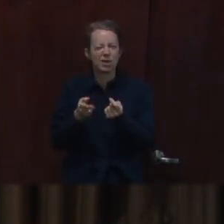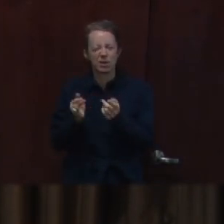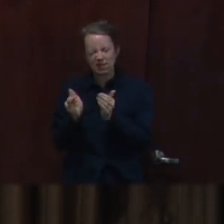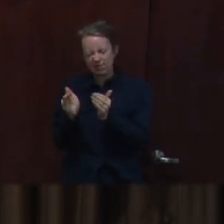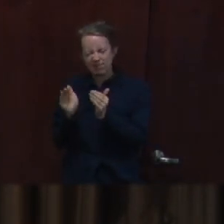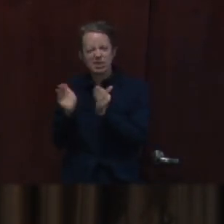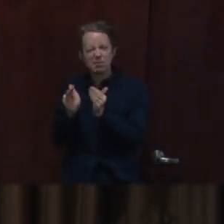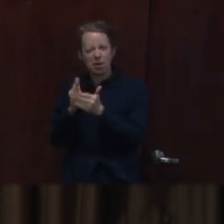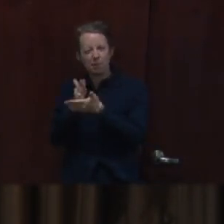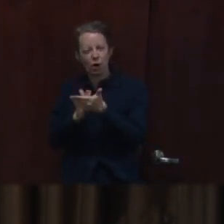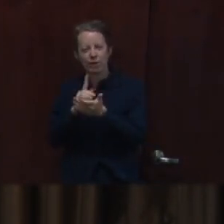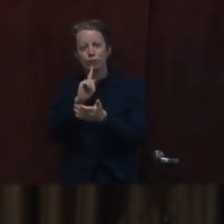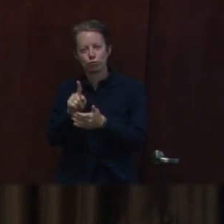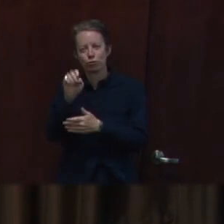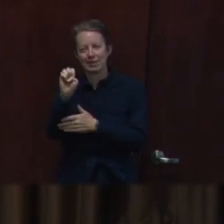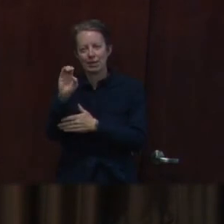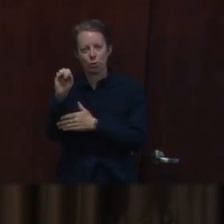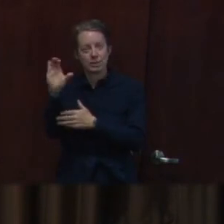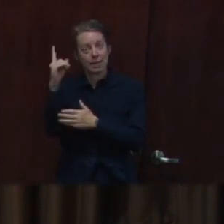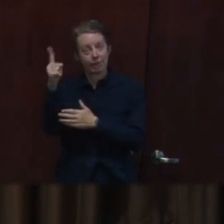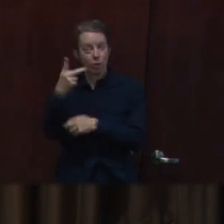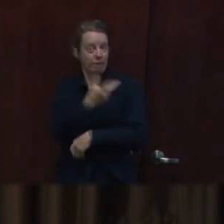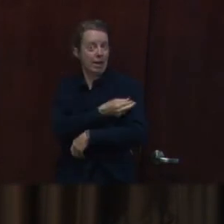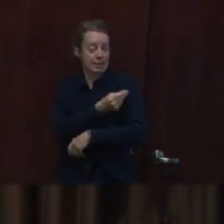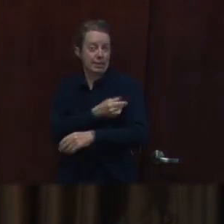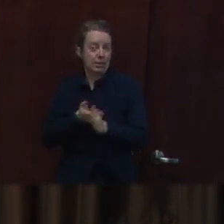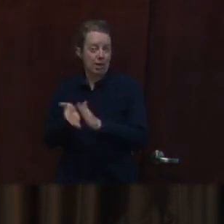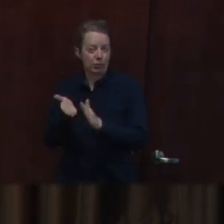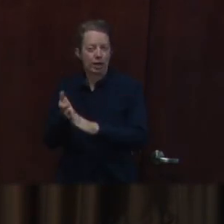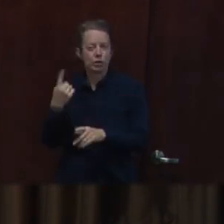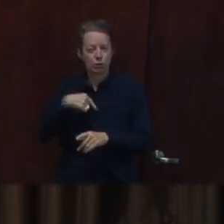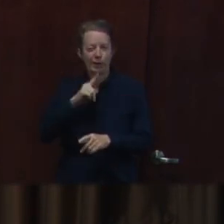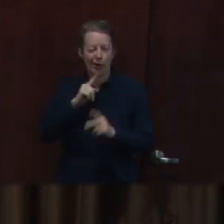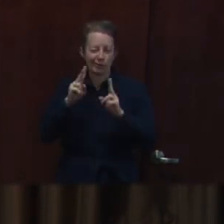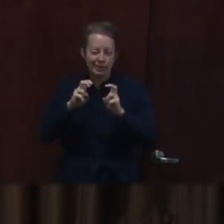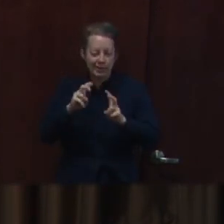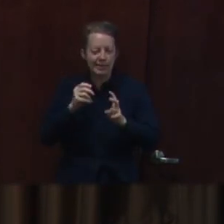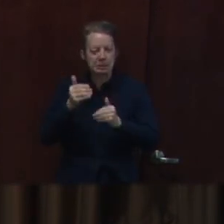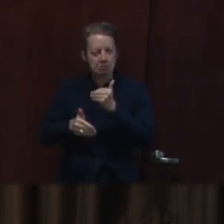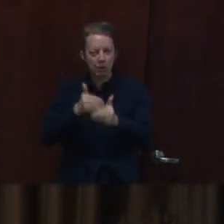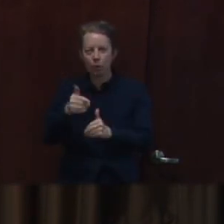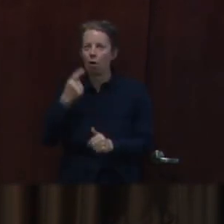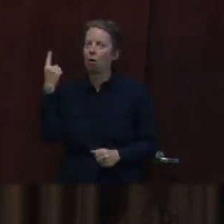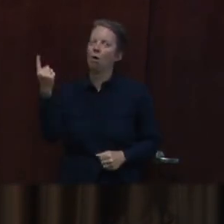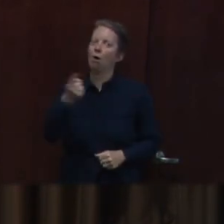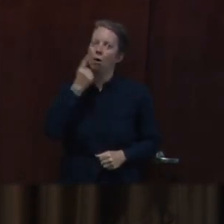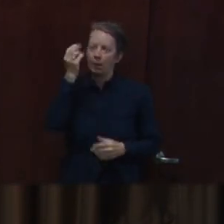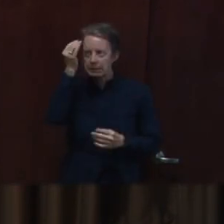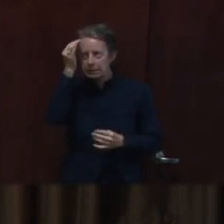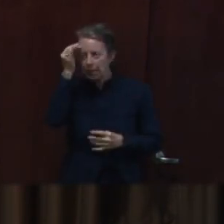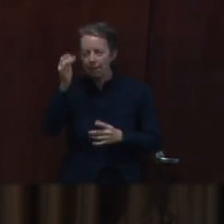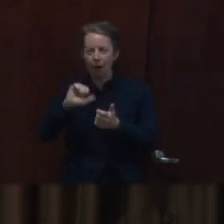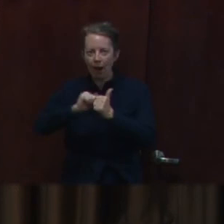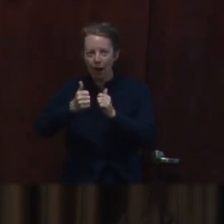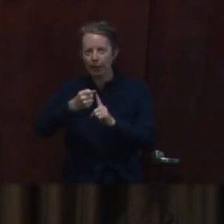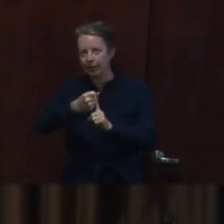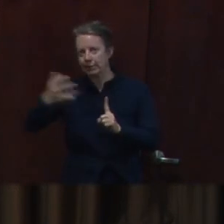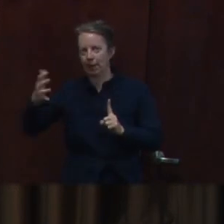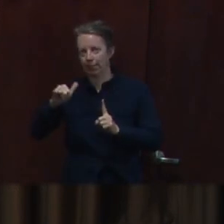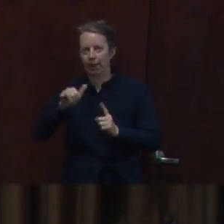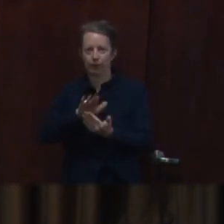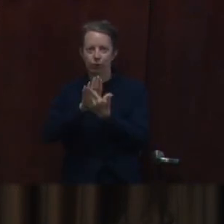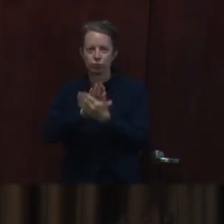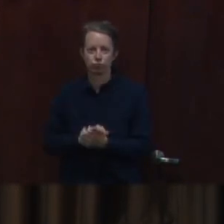EOC for VAX operations. But as we're assessing and going forward, we're constantly considering having to expand that. Thank